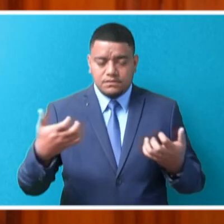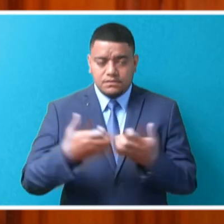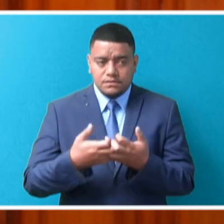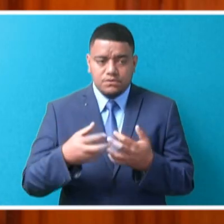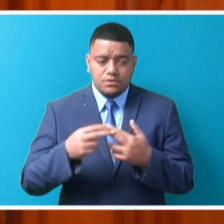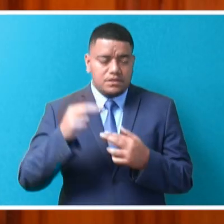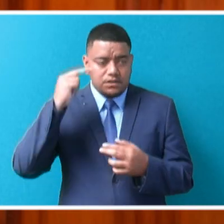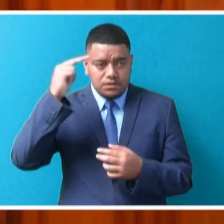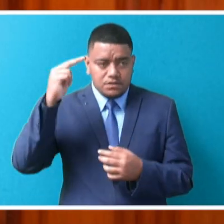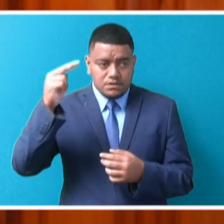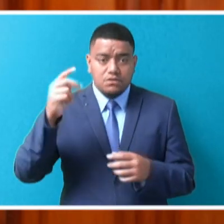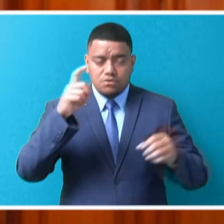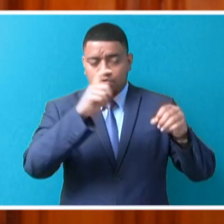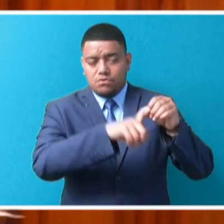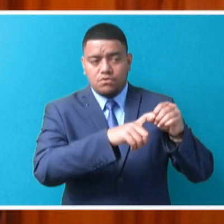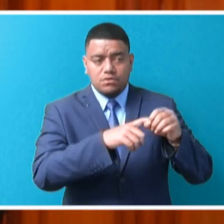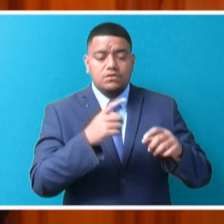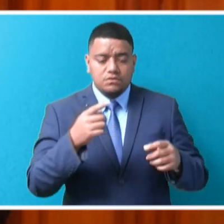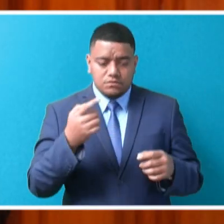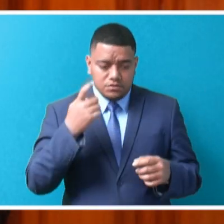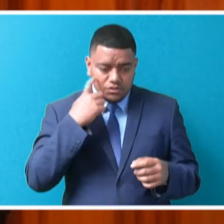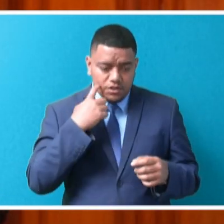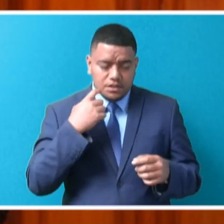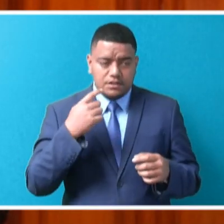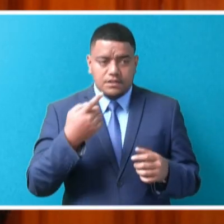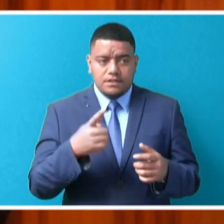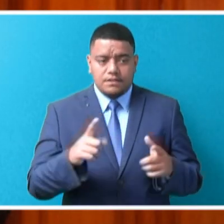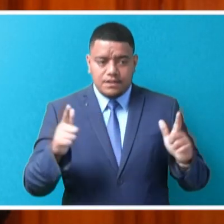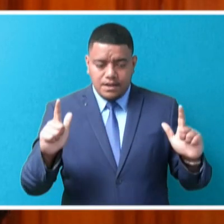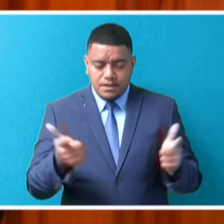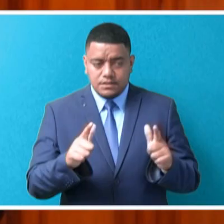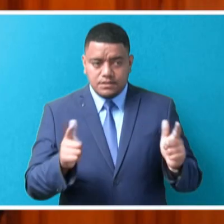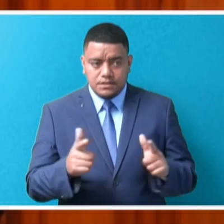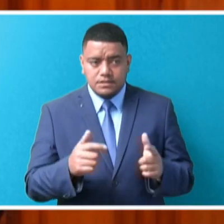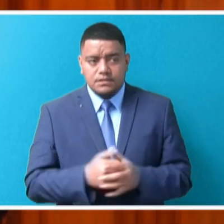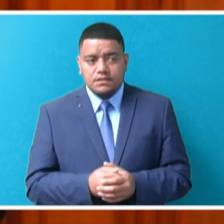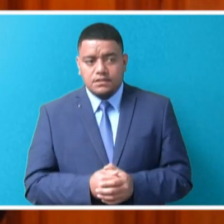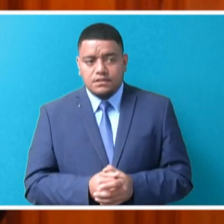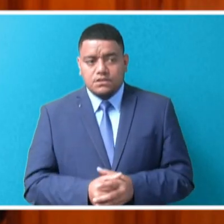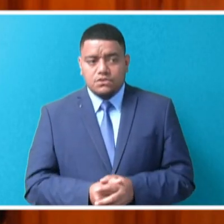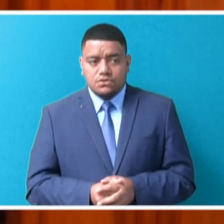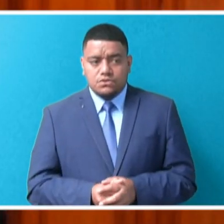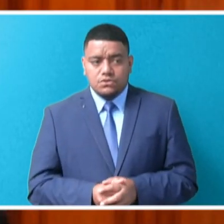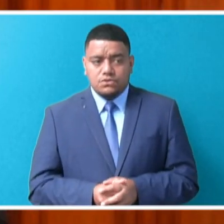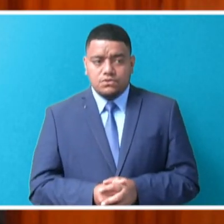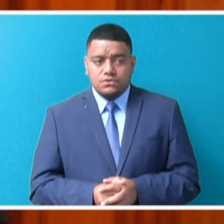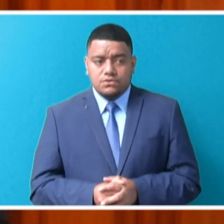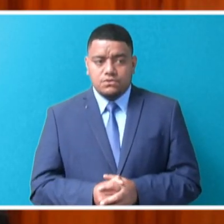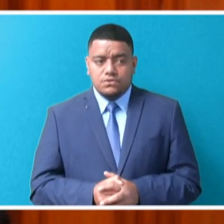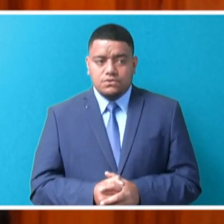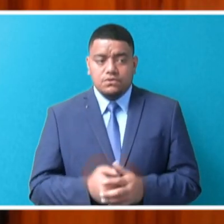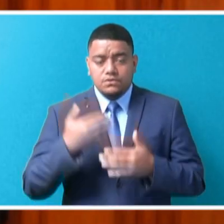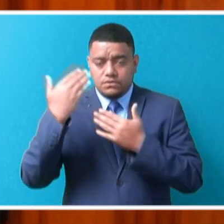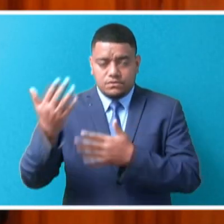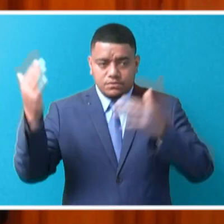and adaptation goals, contributing to emission reduction commitments while enhancing ecosystem resilience. Honorable Speaker,